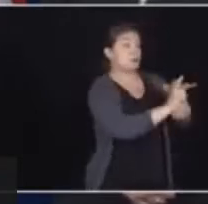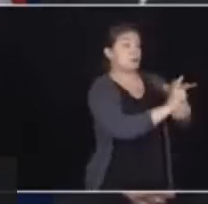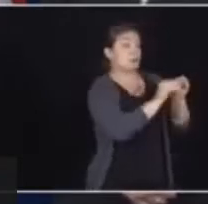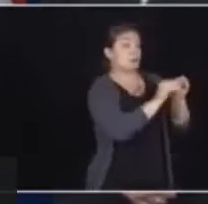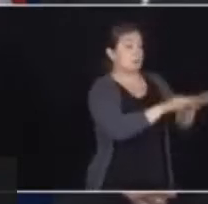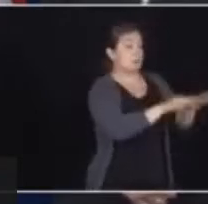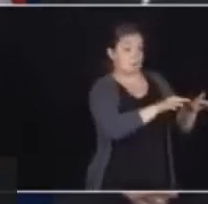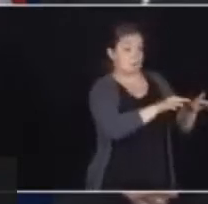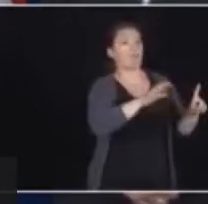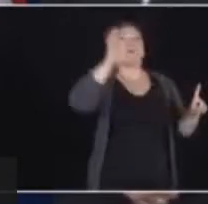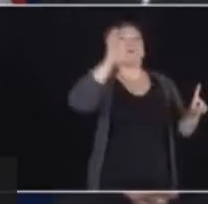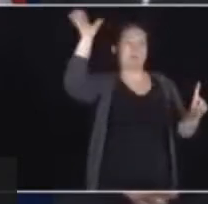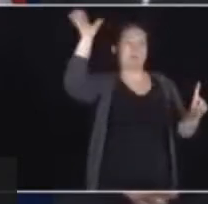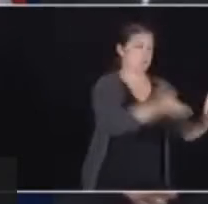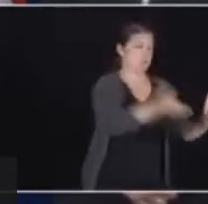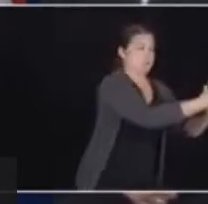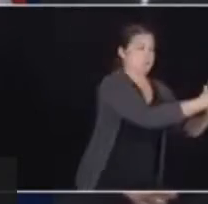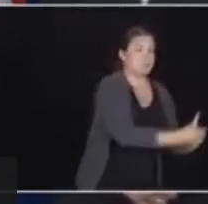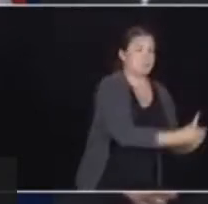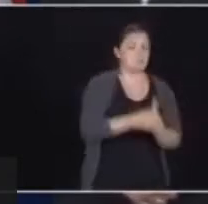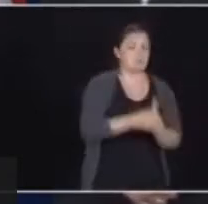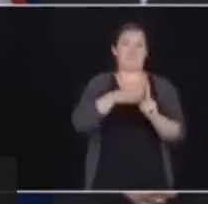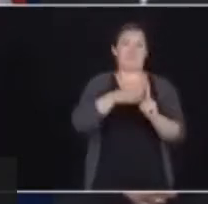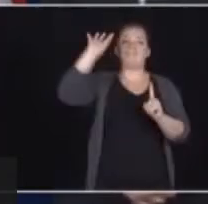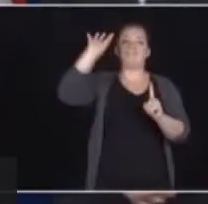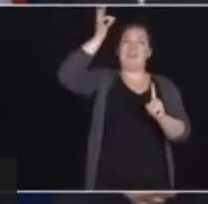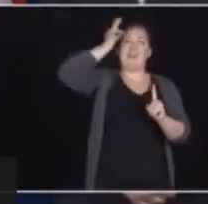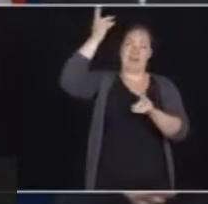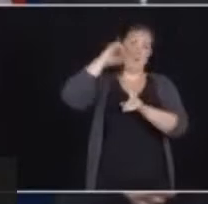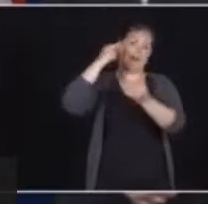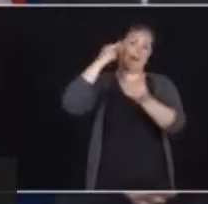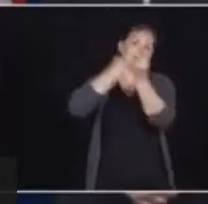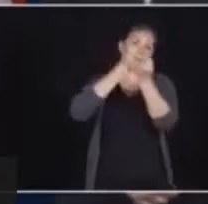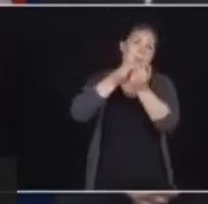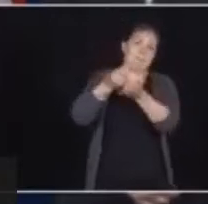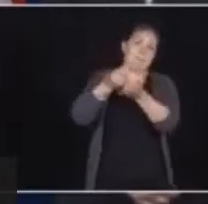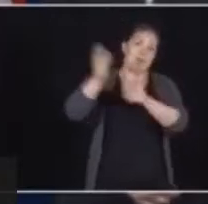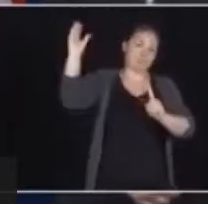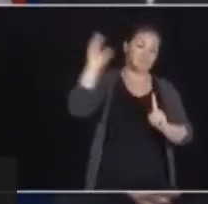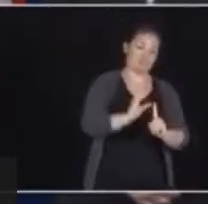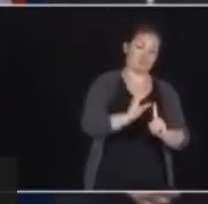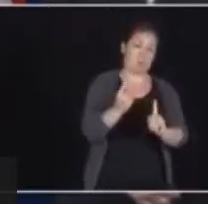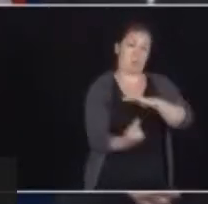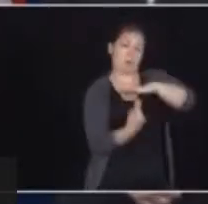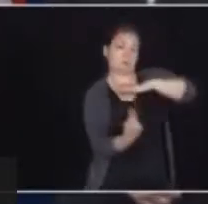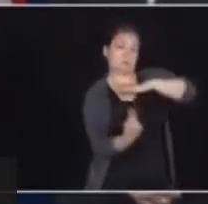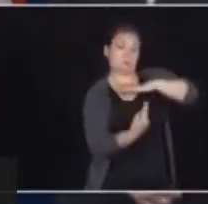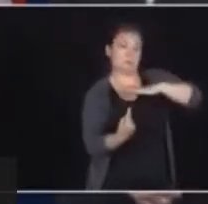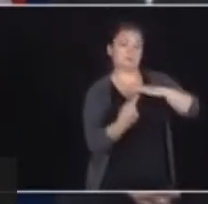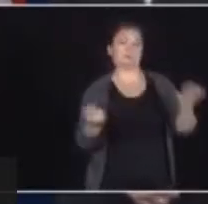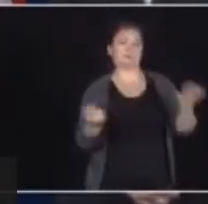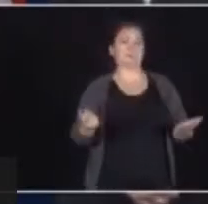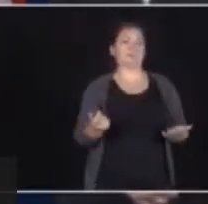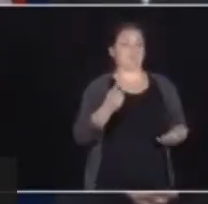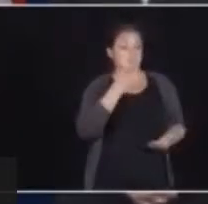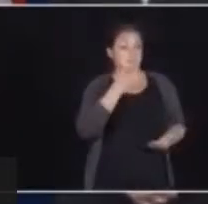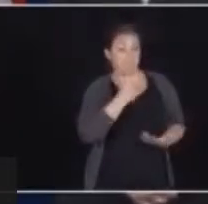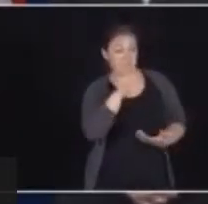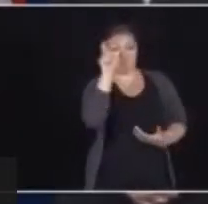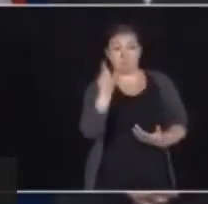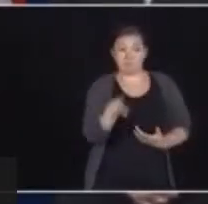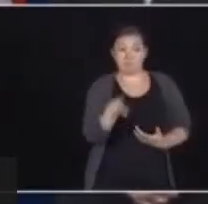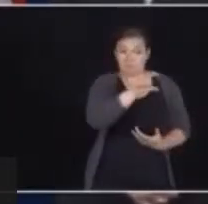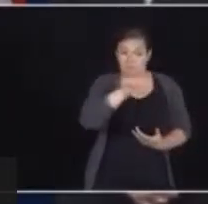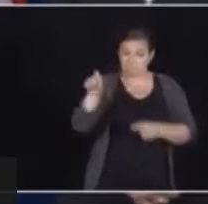and need to be self-quarantining for 14 days and receiving medical attention. Red Cross has been helping with food delivery, and right